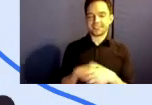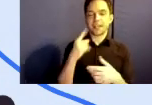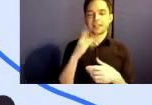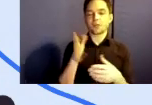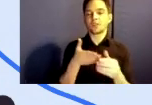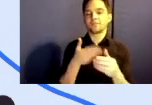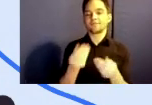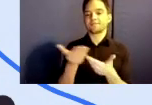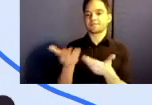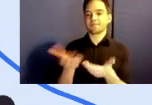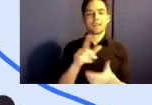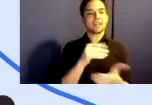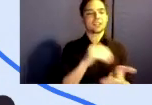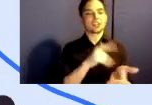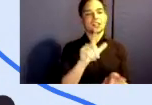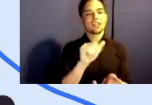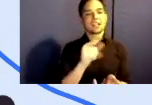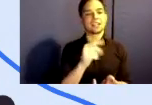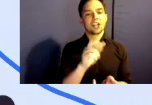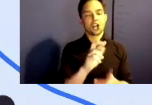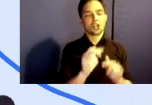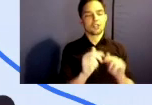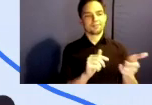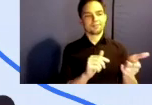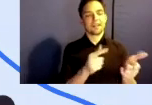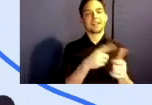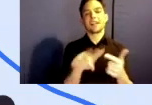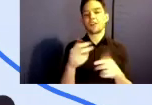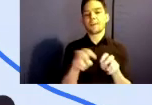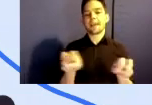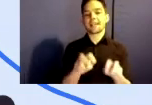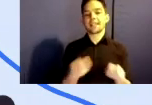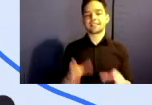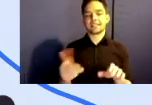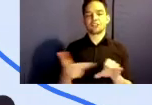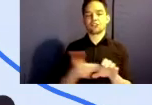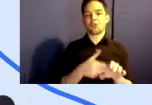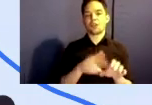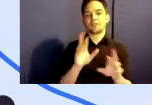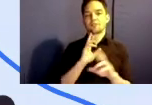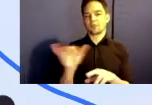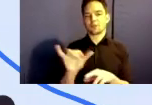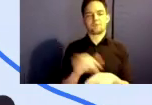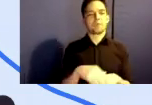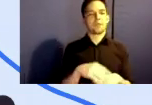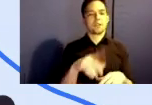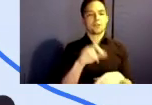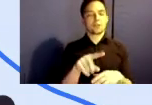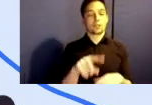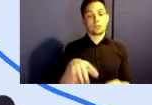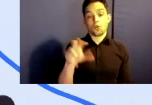you first, Dr. Langar, and then our other panelists can come in. The question is, was GBV, and